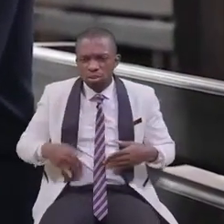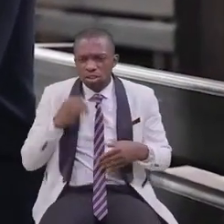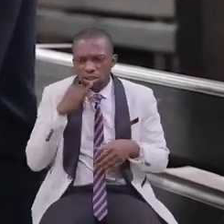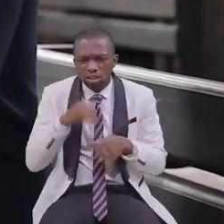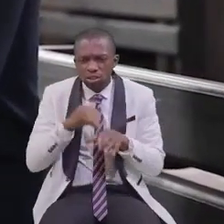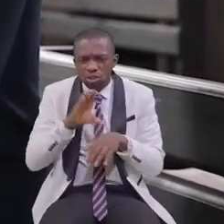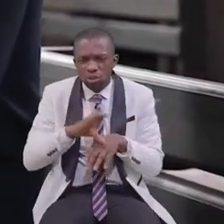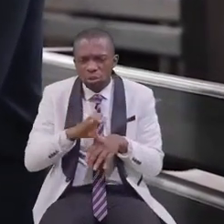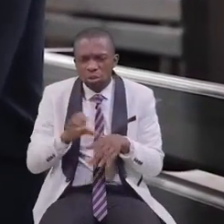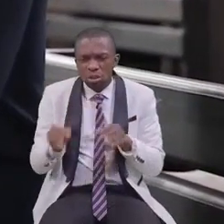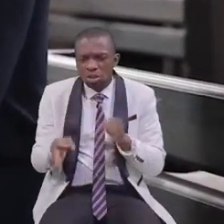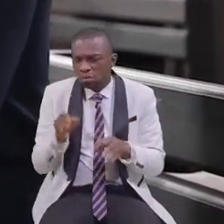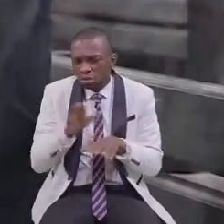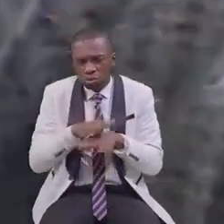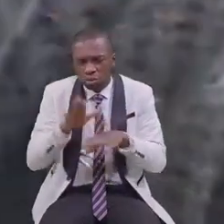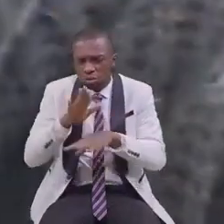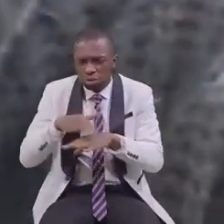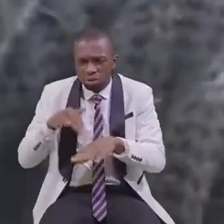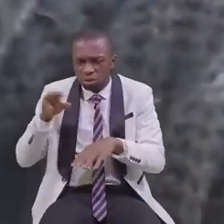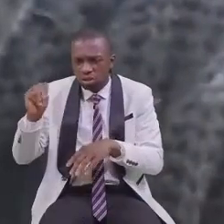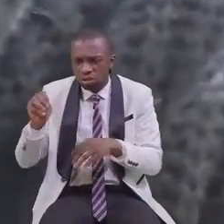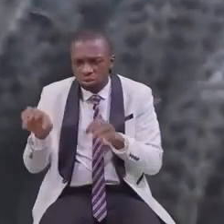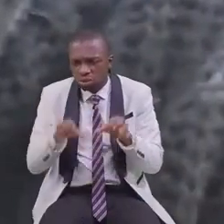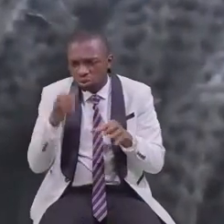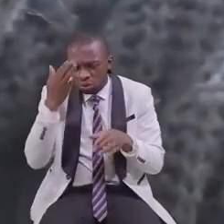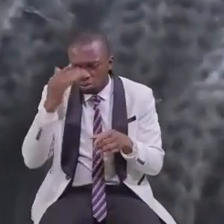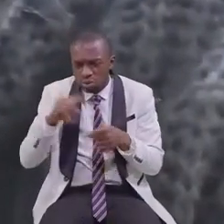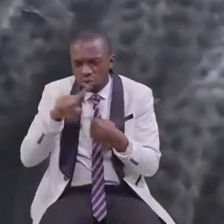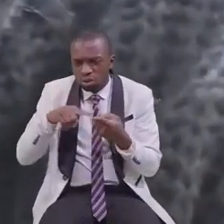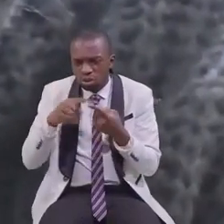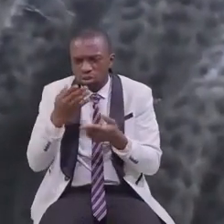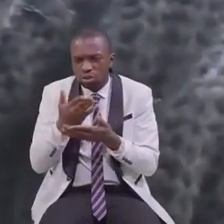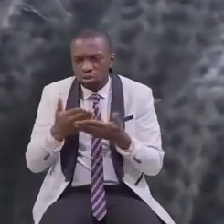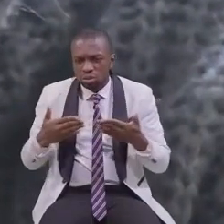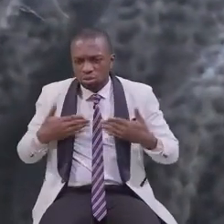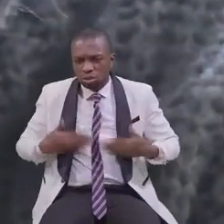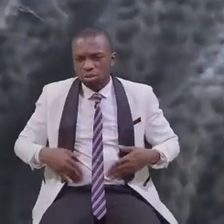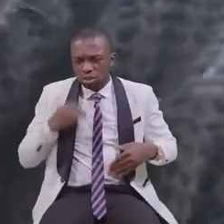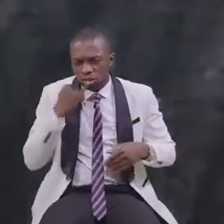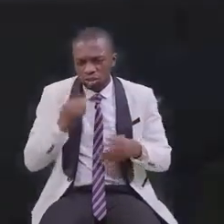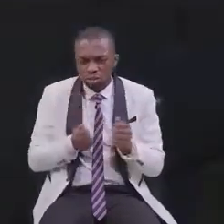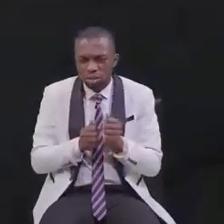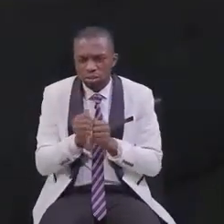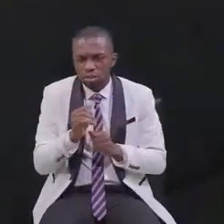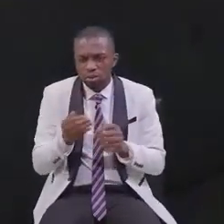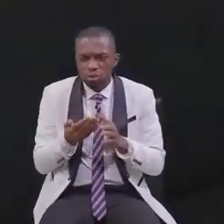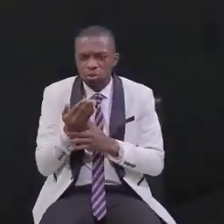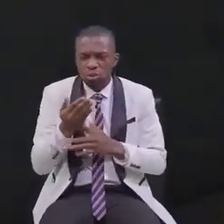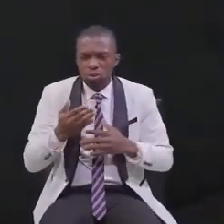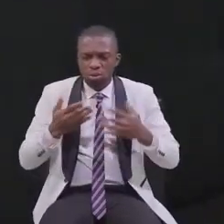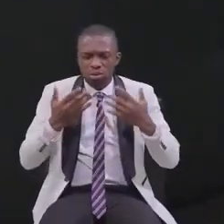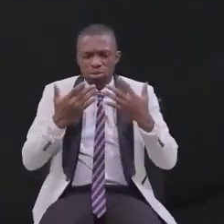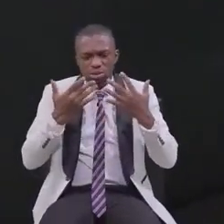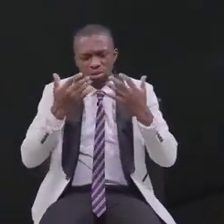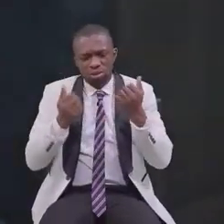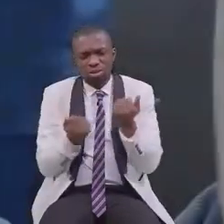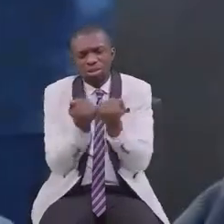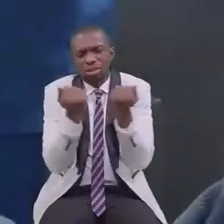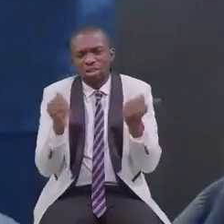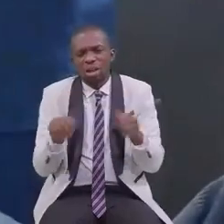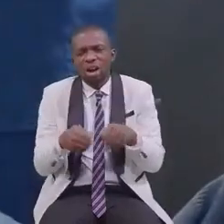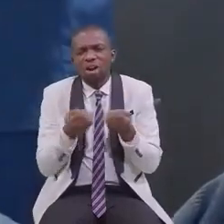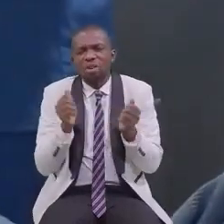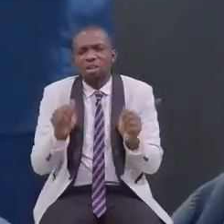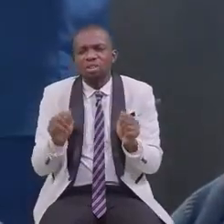church? If you don't know, how do you love them? Do you know when somebody is going through any challenge, any problem? If you don't know, how do you love them? Do